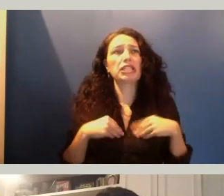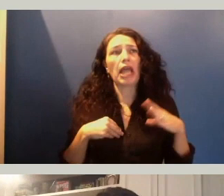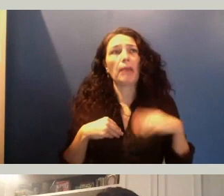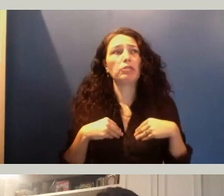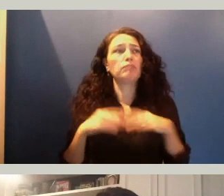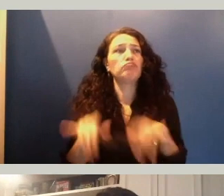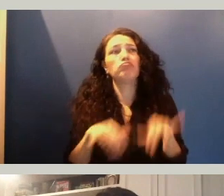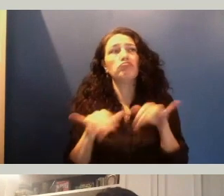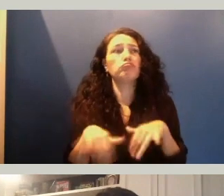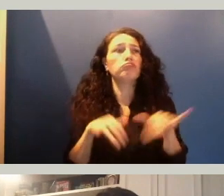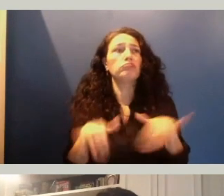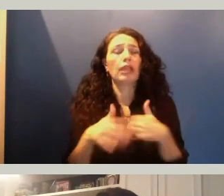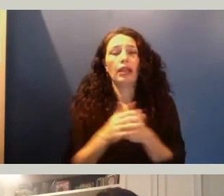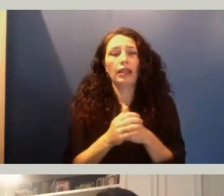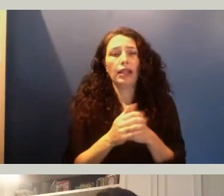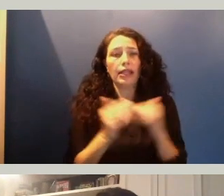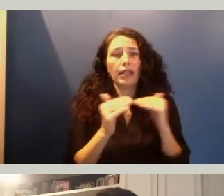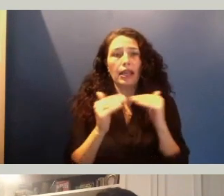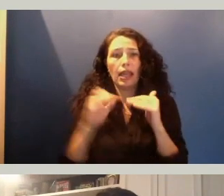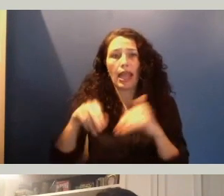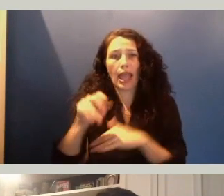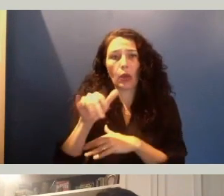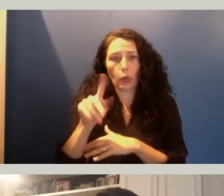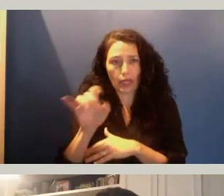equity financing in docs is here to stay.